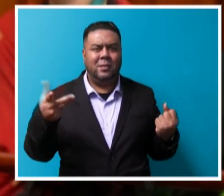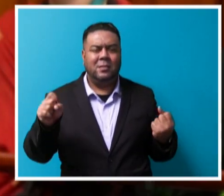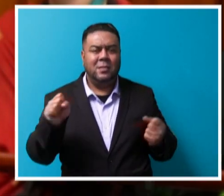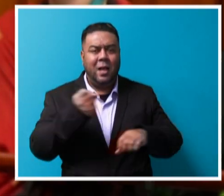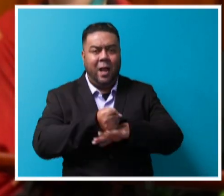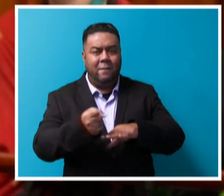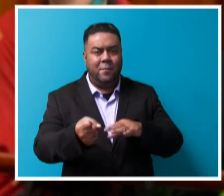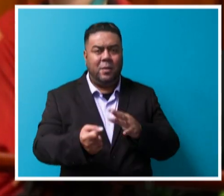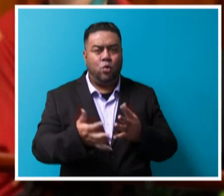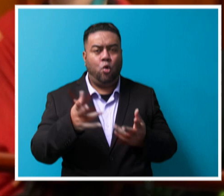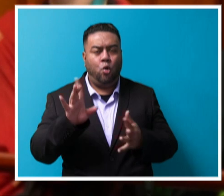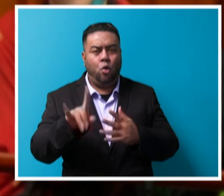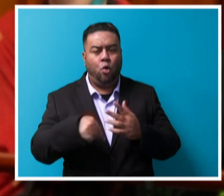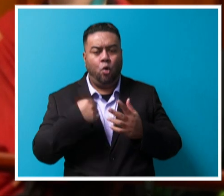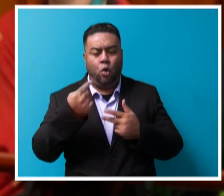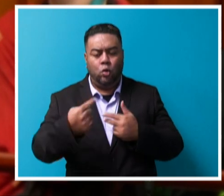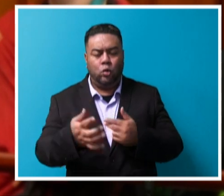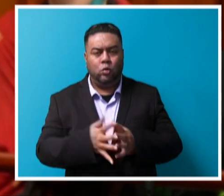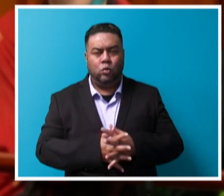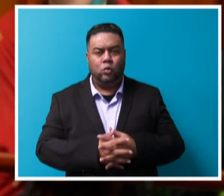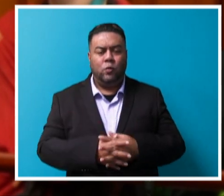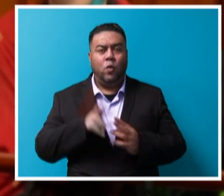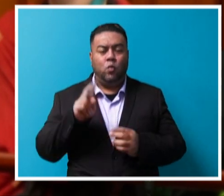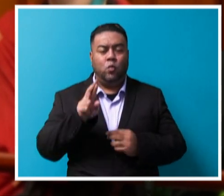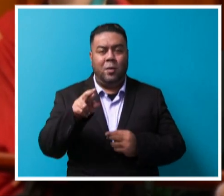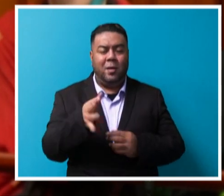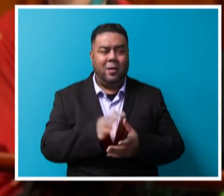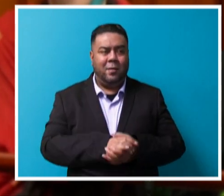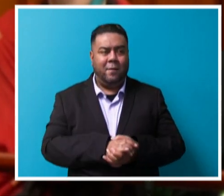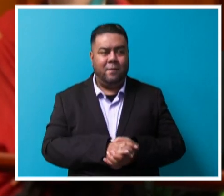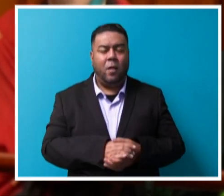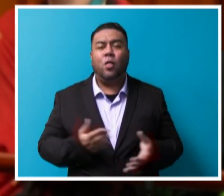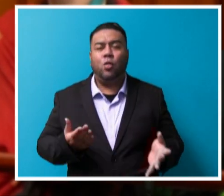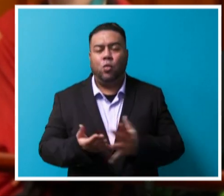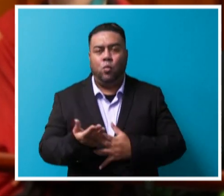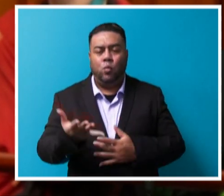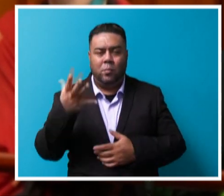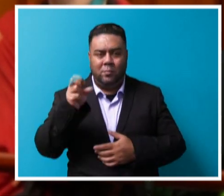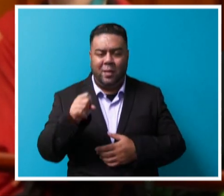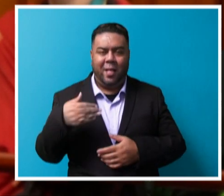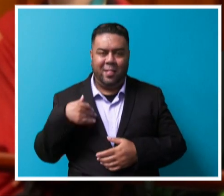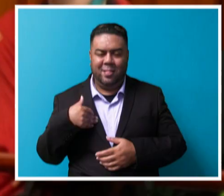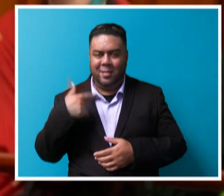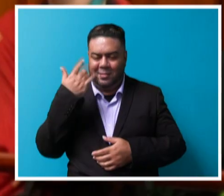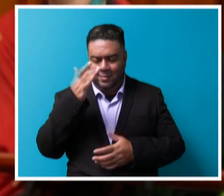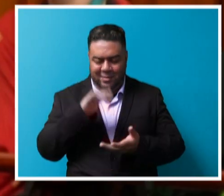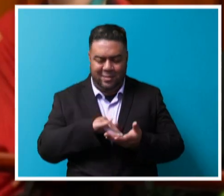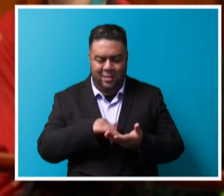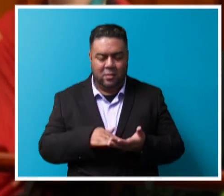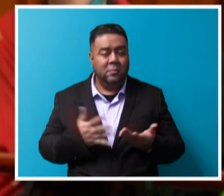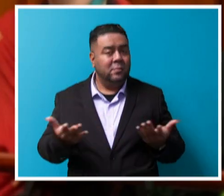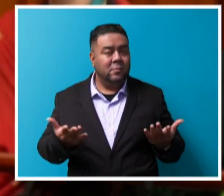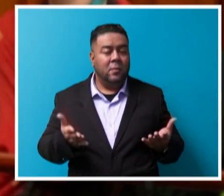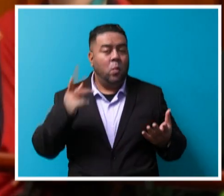to invest in rural and maritime facilities through upgraded health centers, nursing stations, staff quarters, water